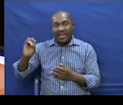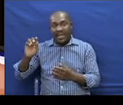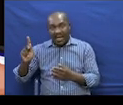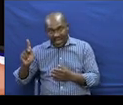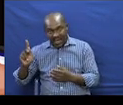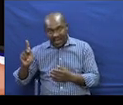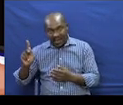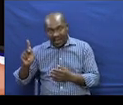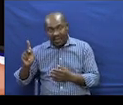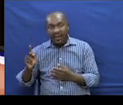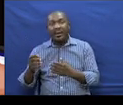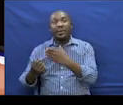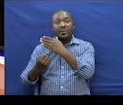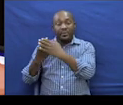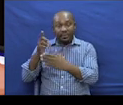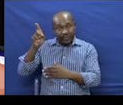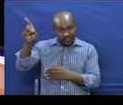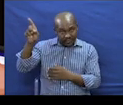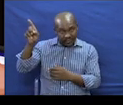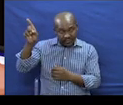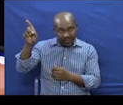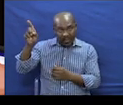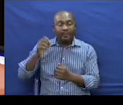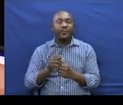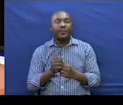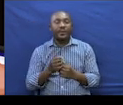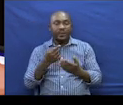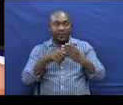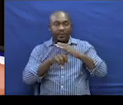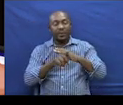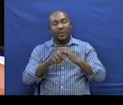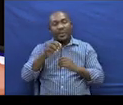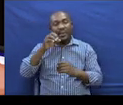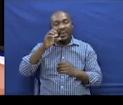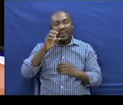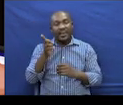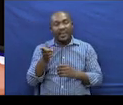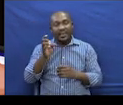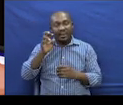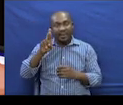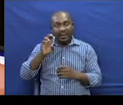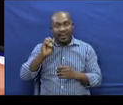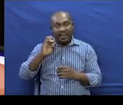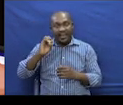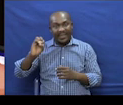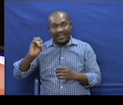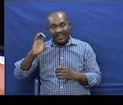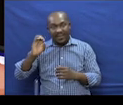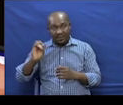democracy. In Greece, the term democracy is said to have originated